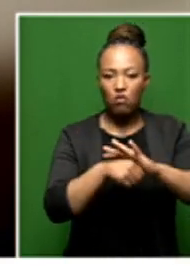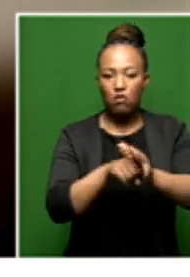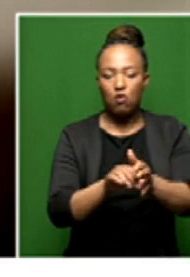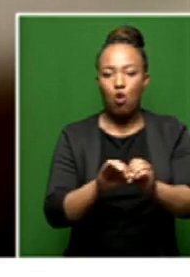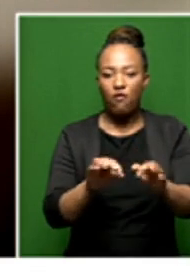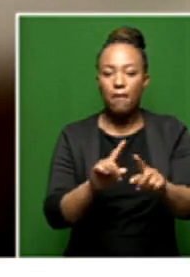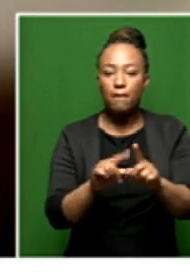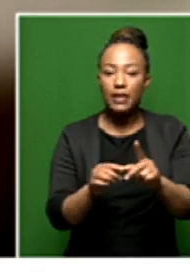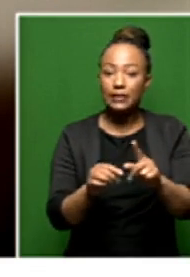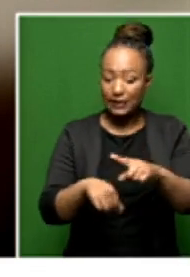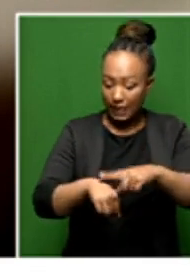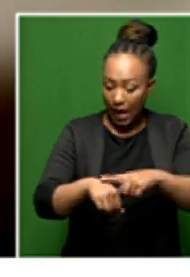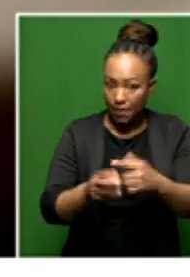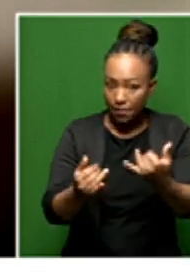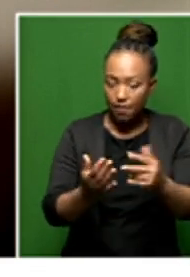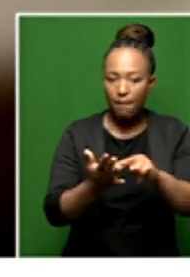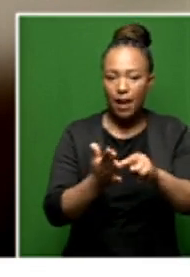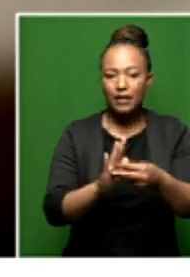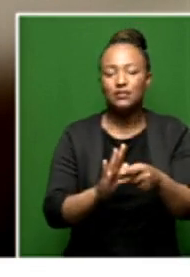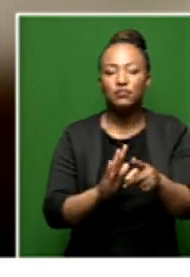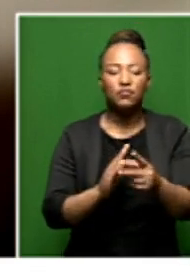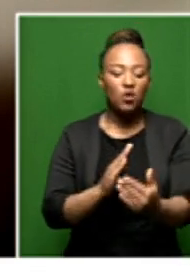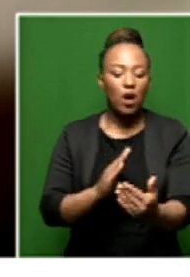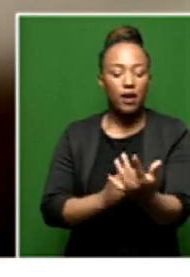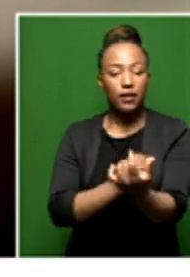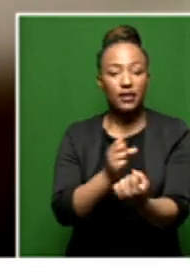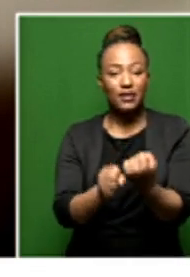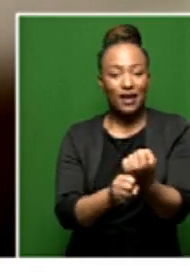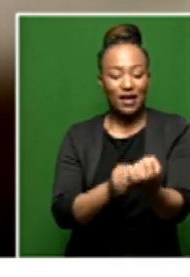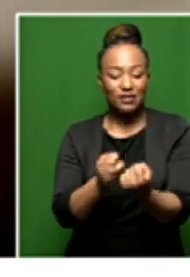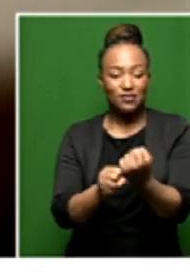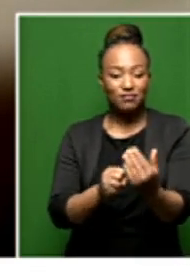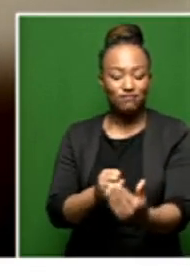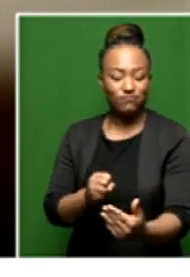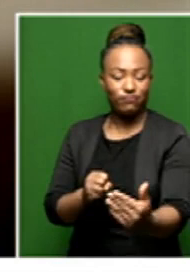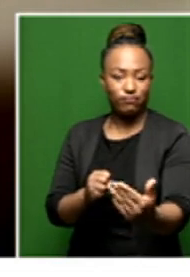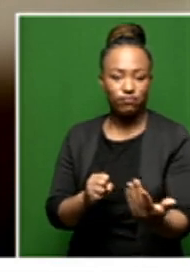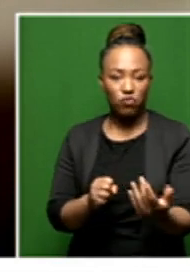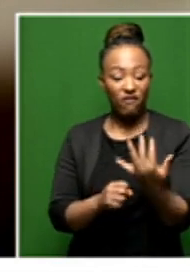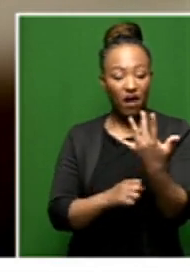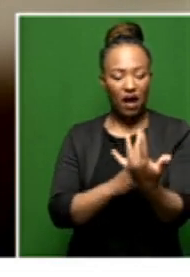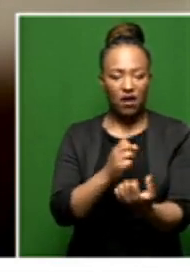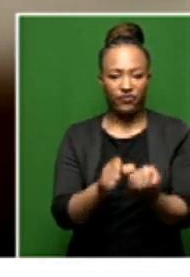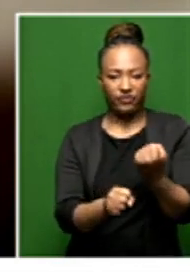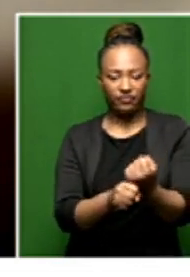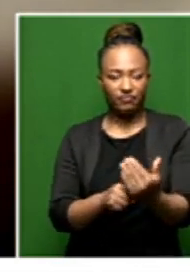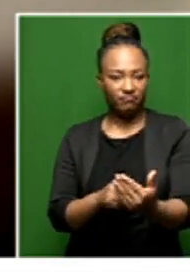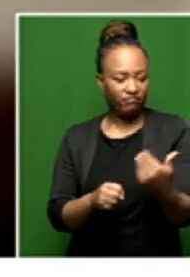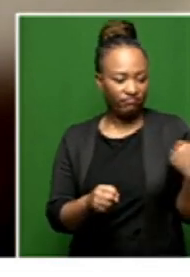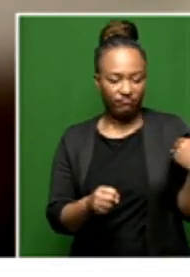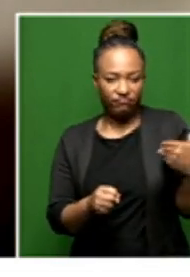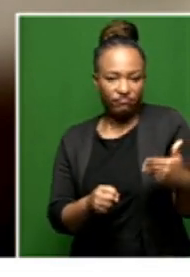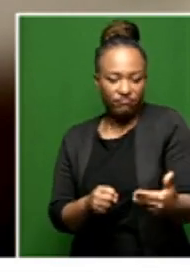to plan, because in a couple of years from now, over the 5-year trend showed